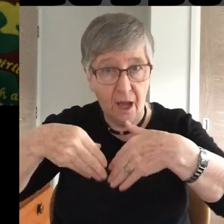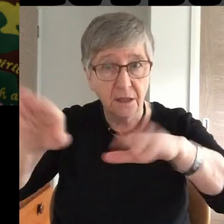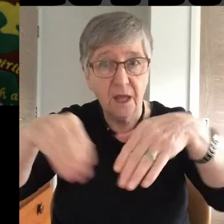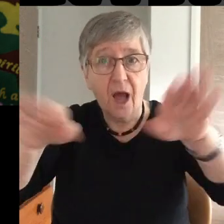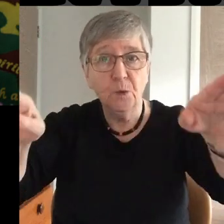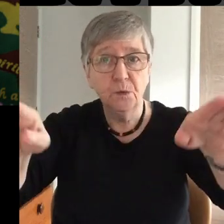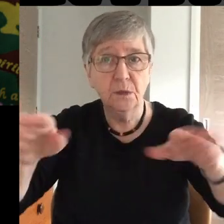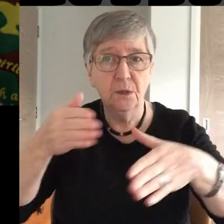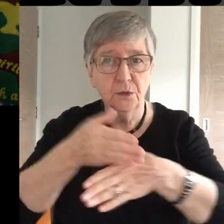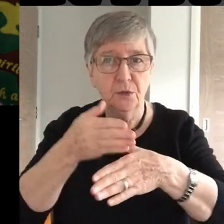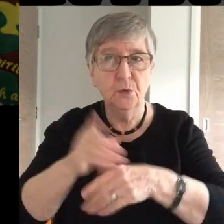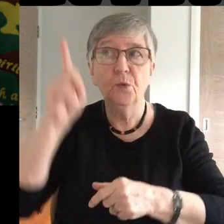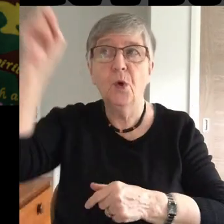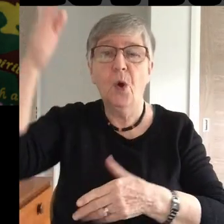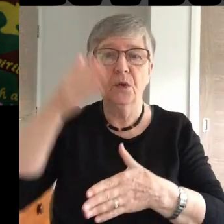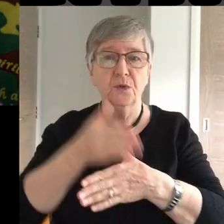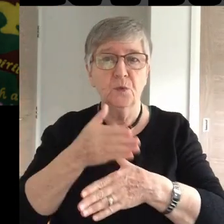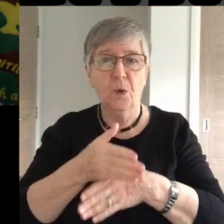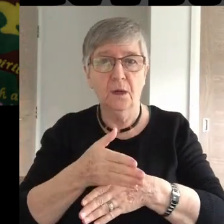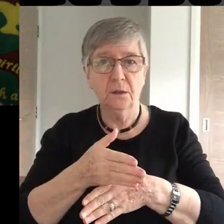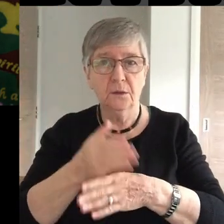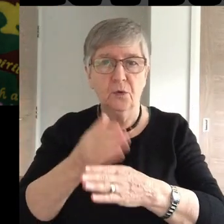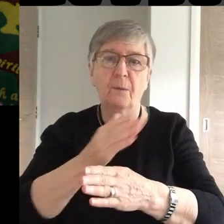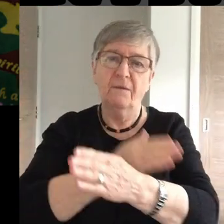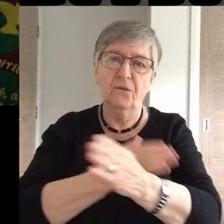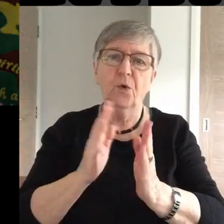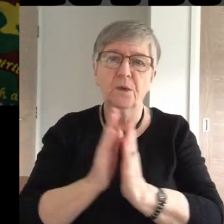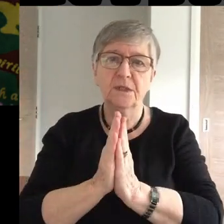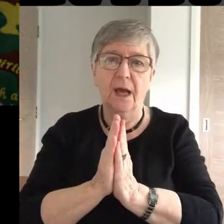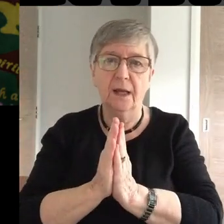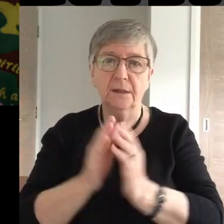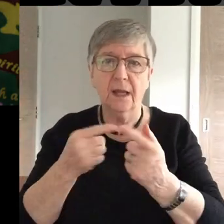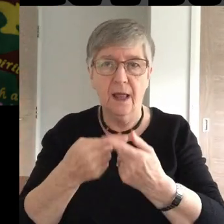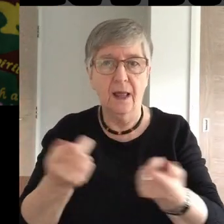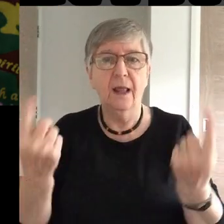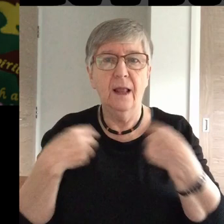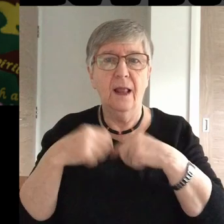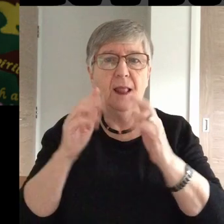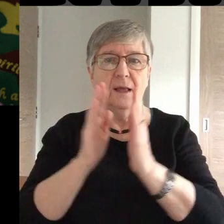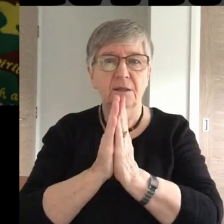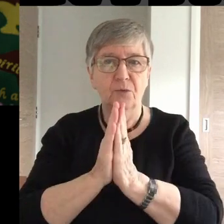So before we begin, let's dedicate our time in prayer. Let's pray.